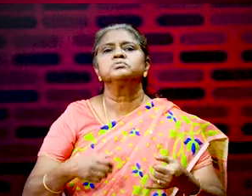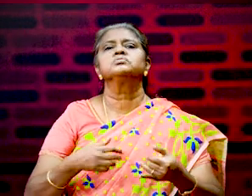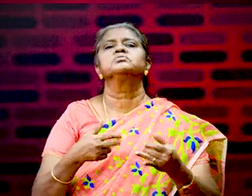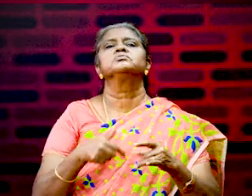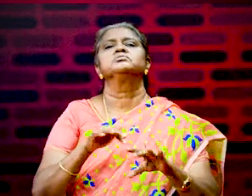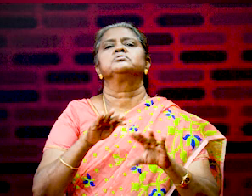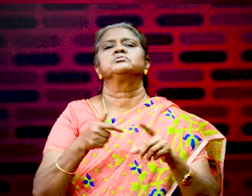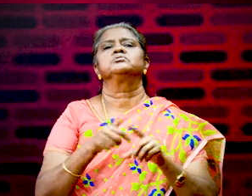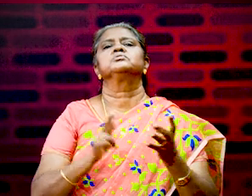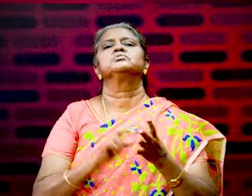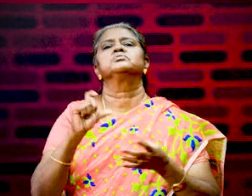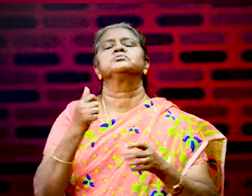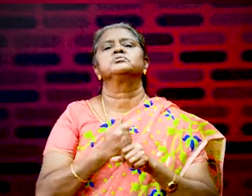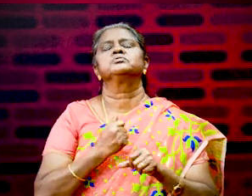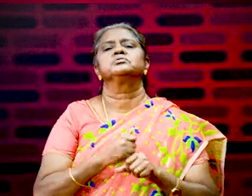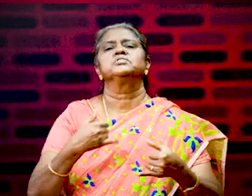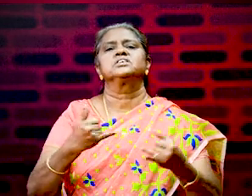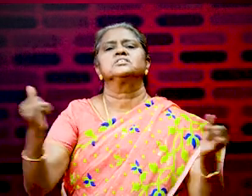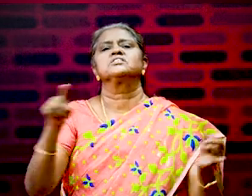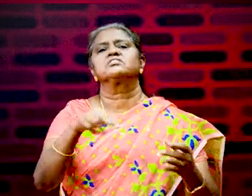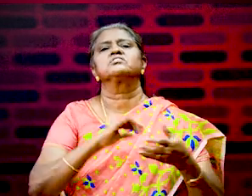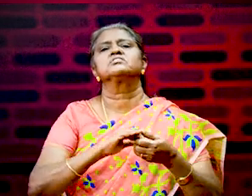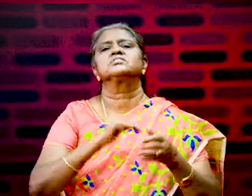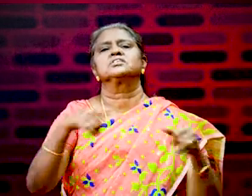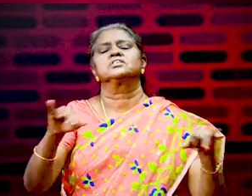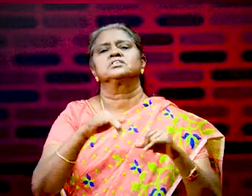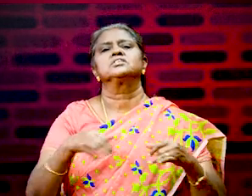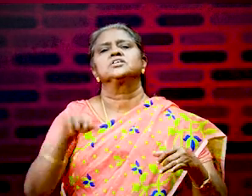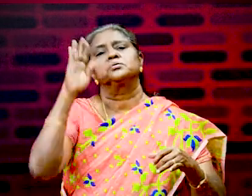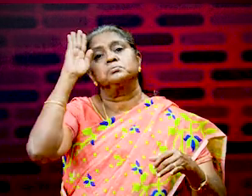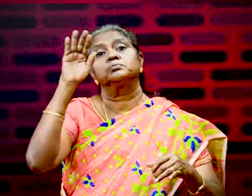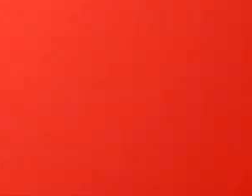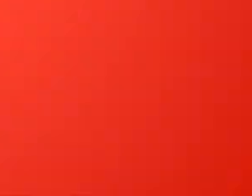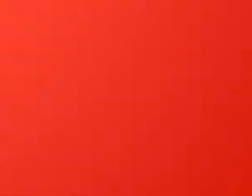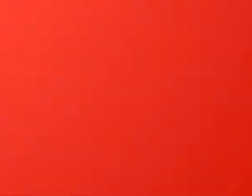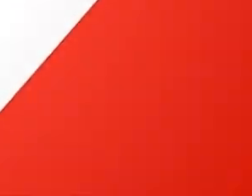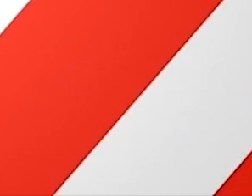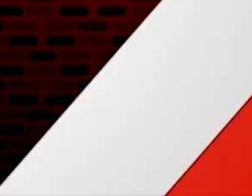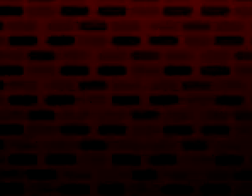to encourage you to share this message with your friends and relatives. May God bless you.